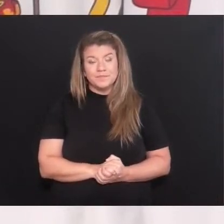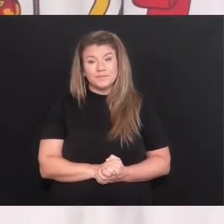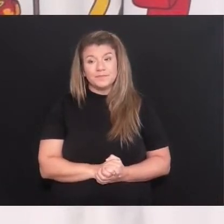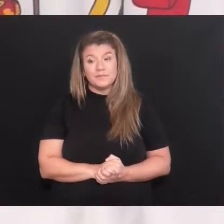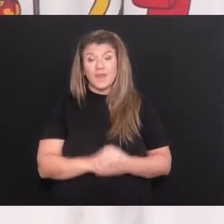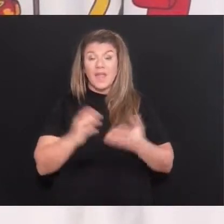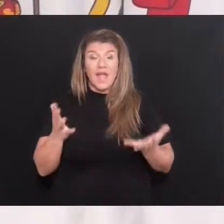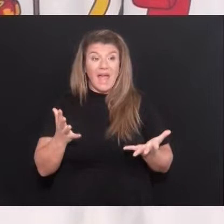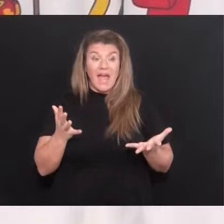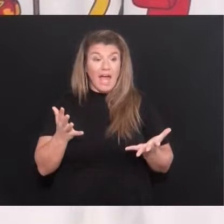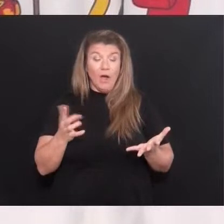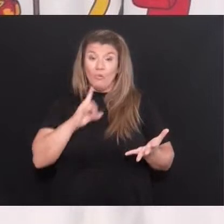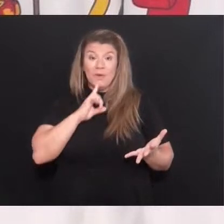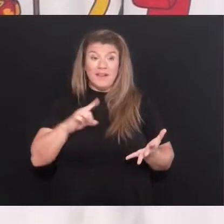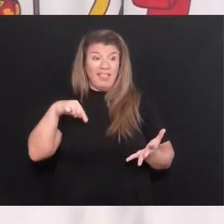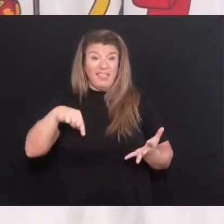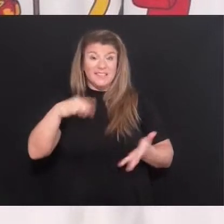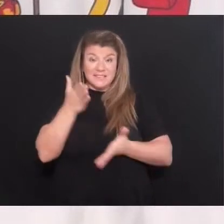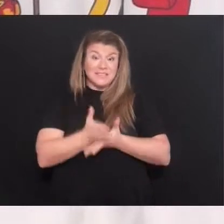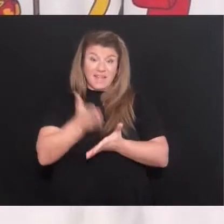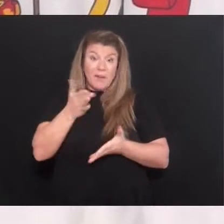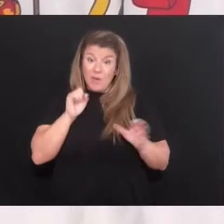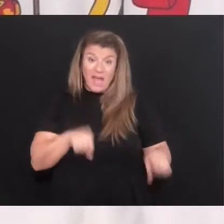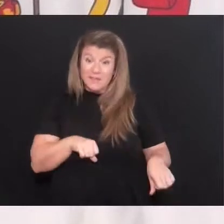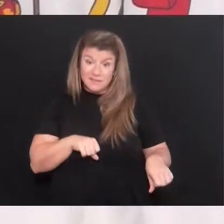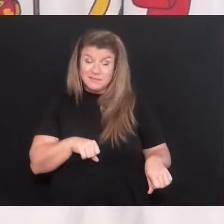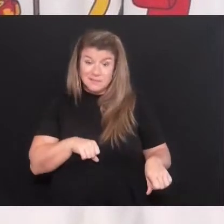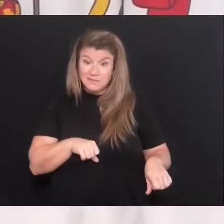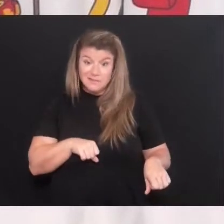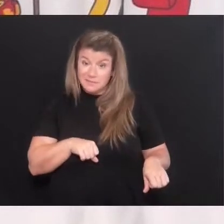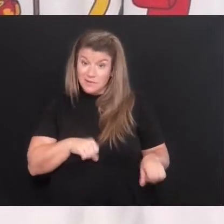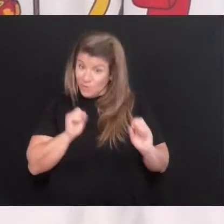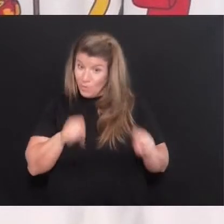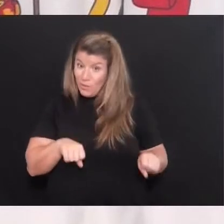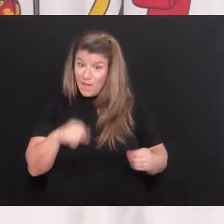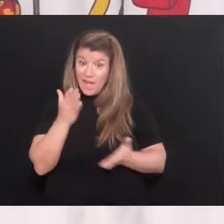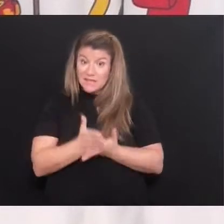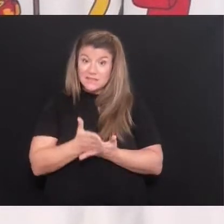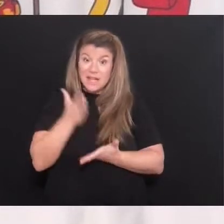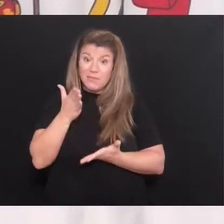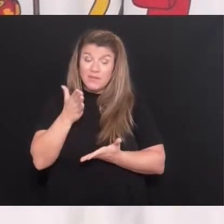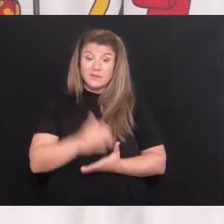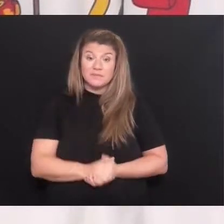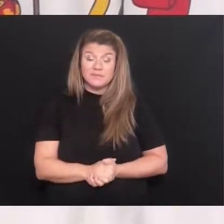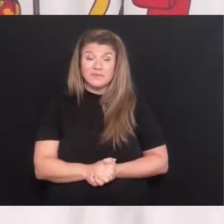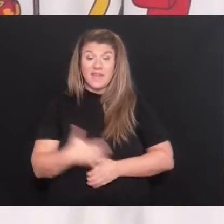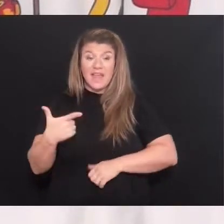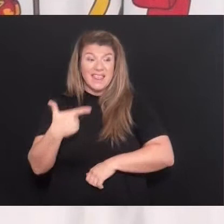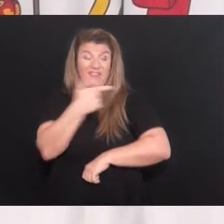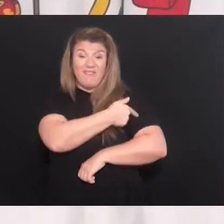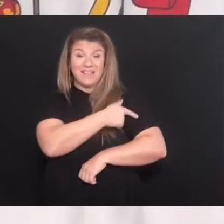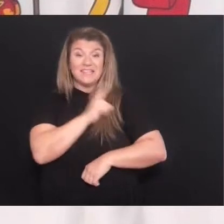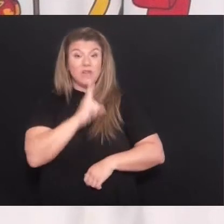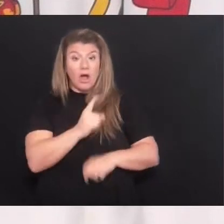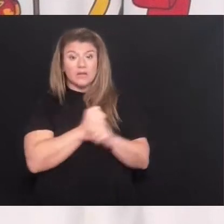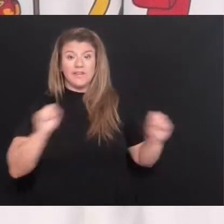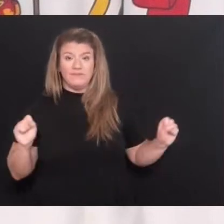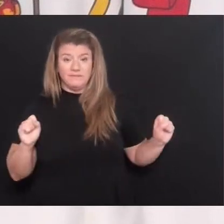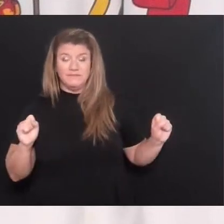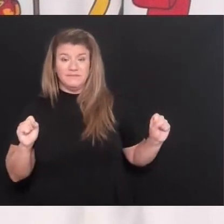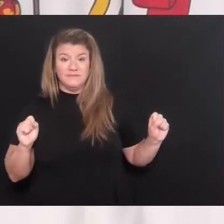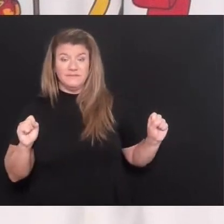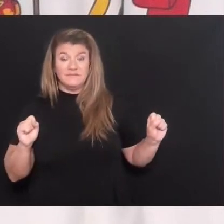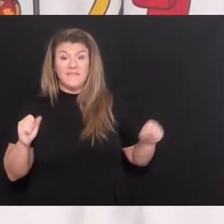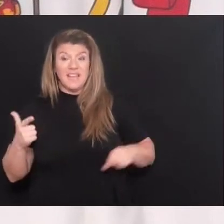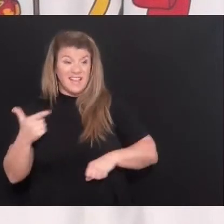We can stop this, West Virginia. We can stop it. The vaccines are safe.